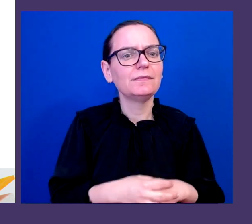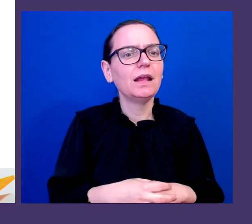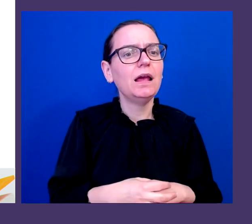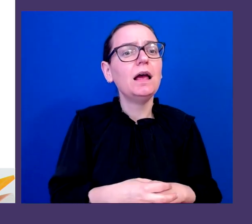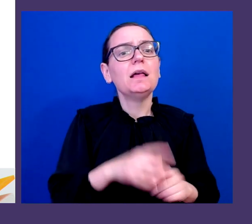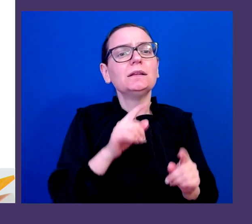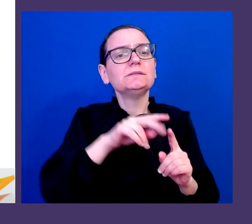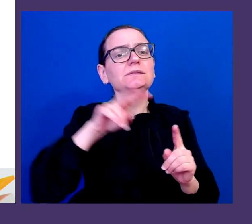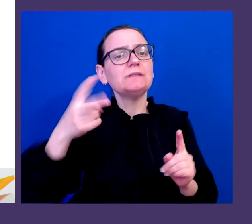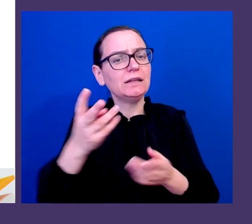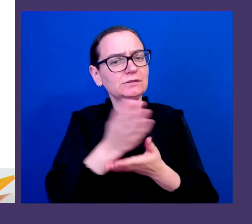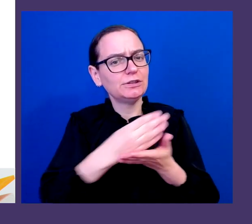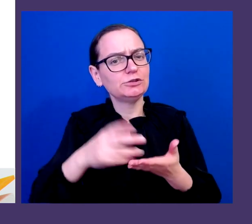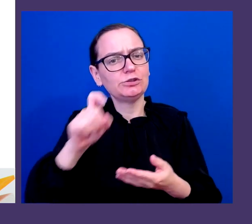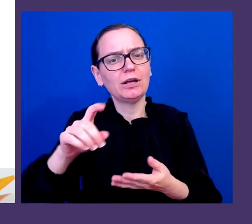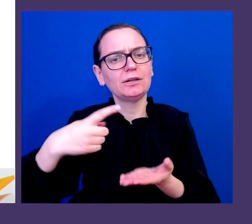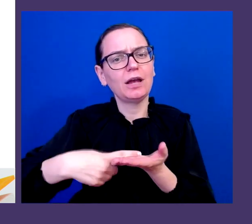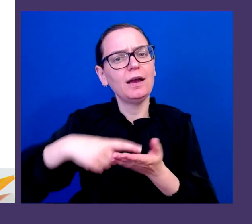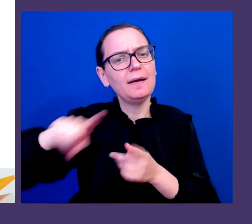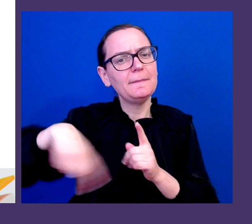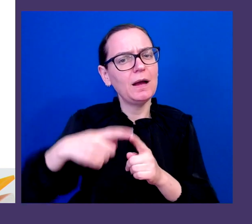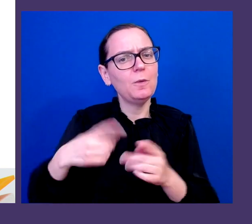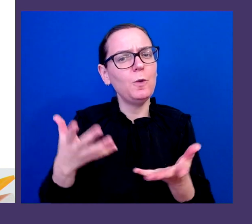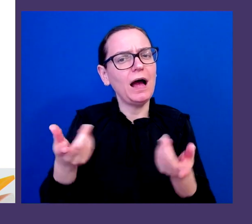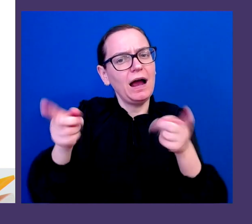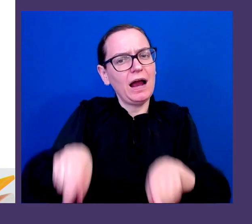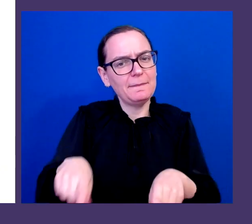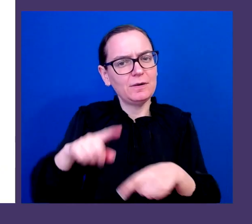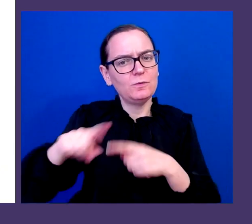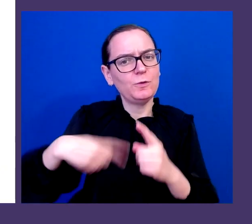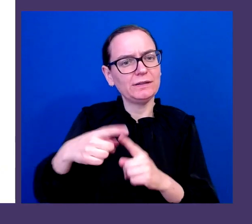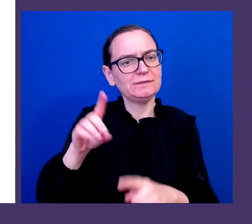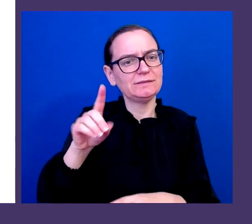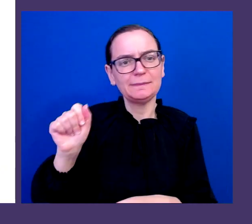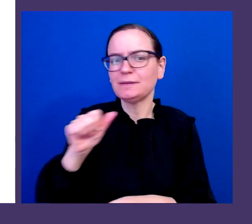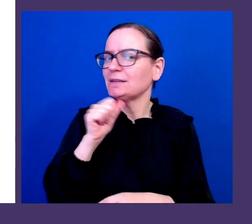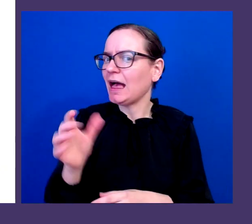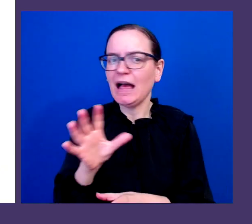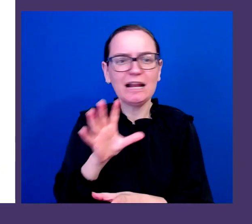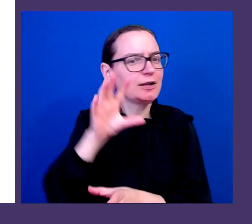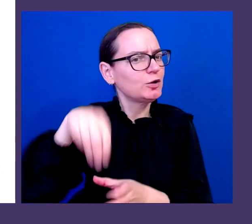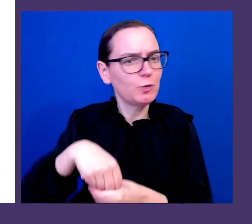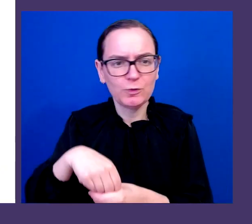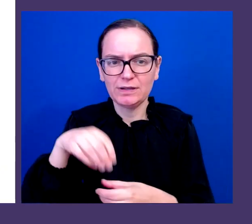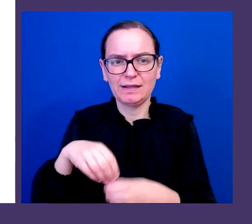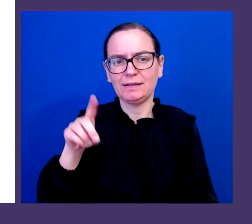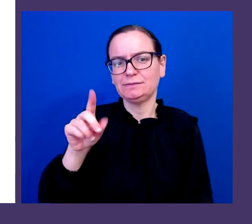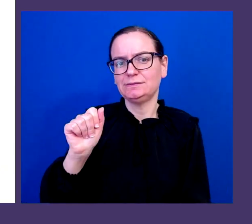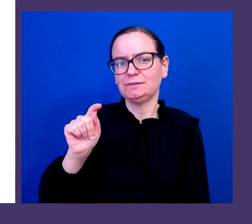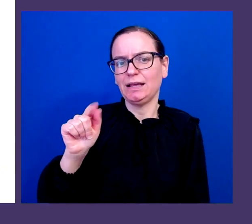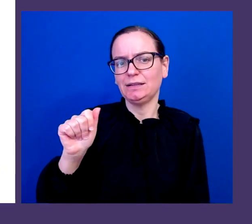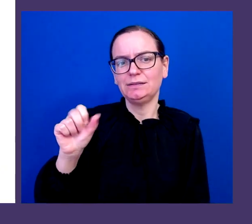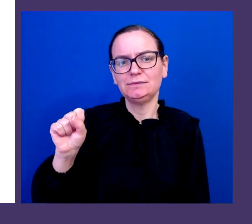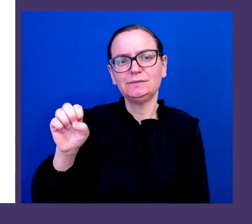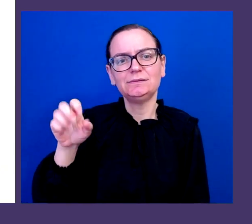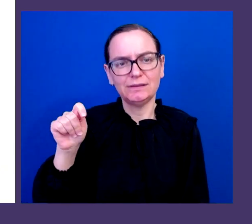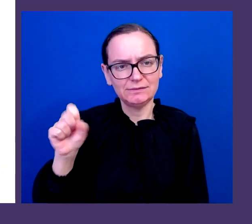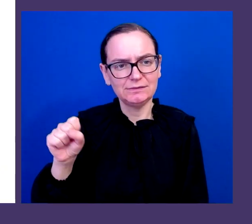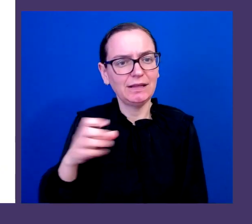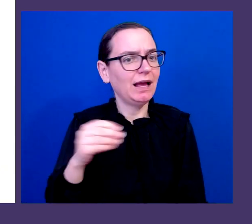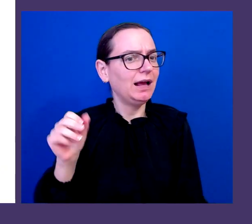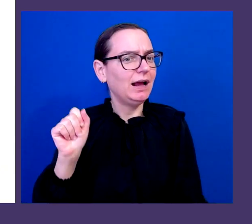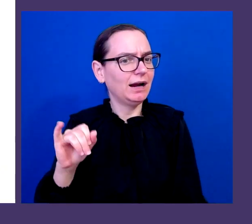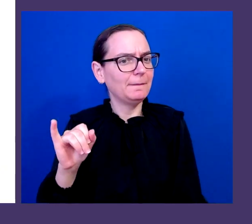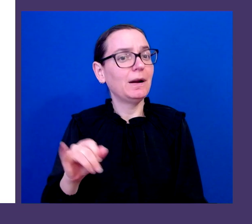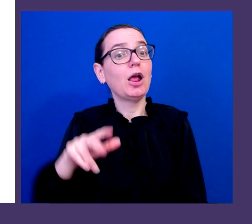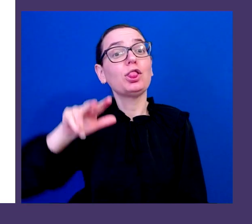happens when disability isn't included in data sets in AI. Once the text appears in The third Copilot, section she is to says talk period. about the